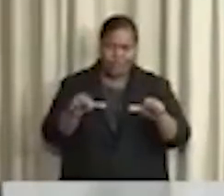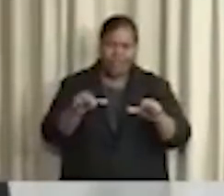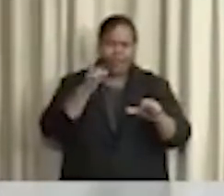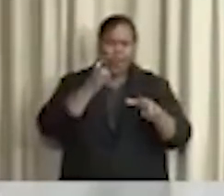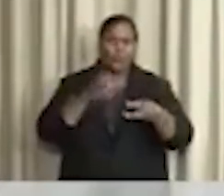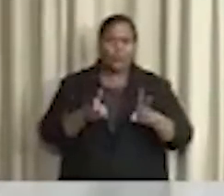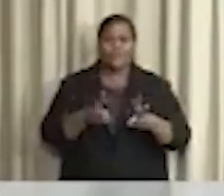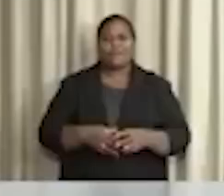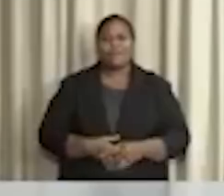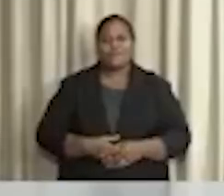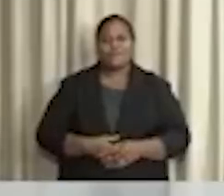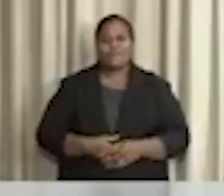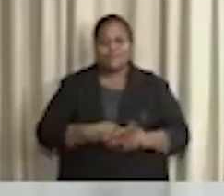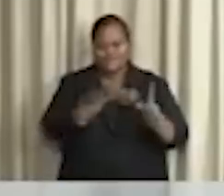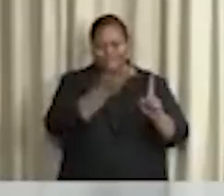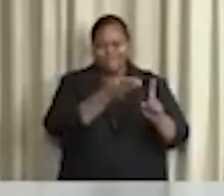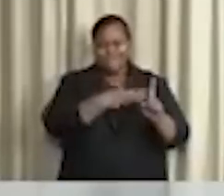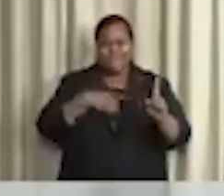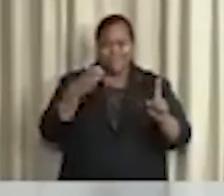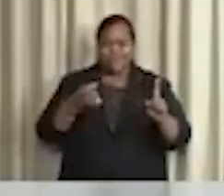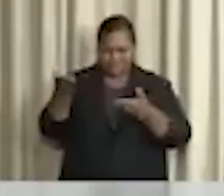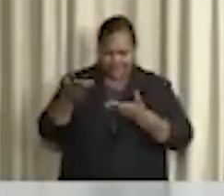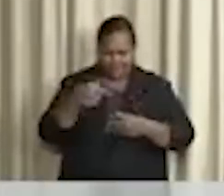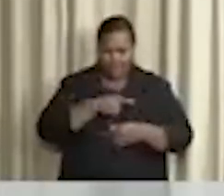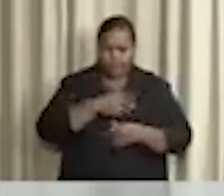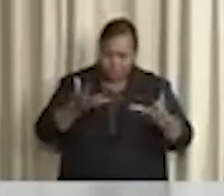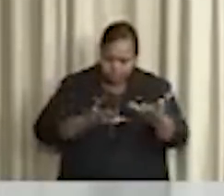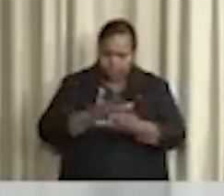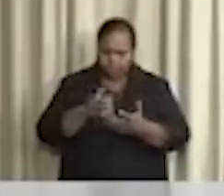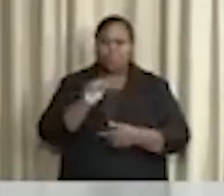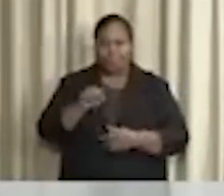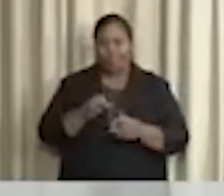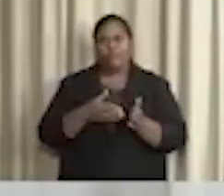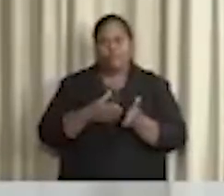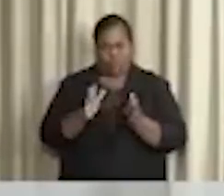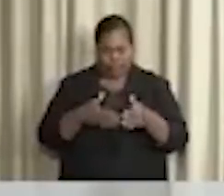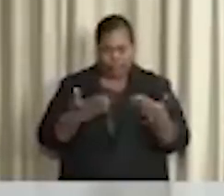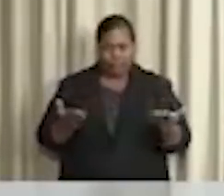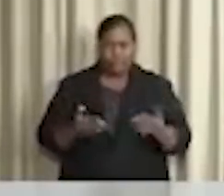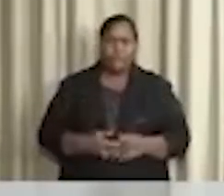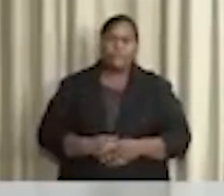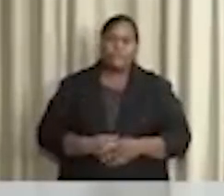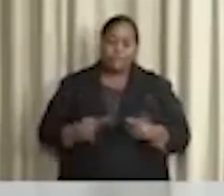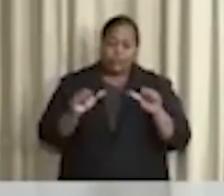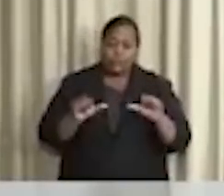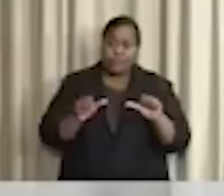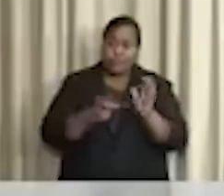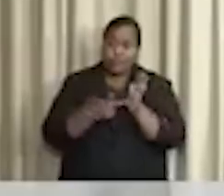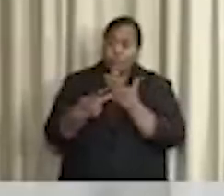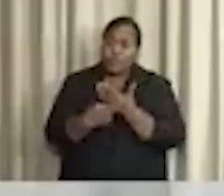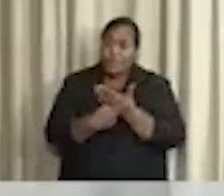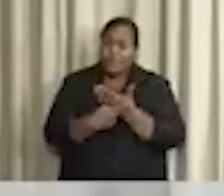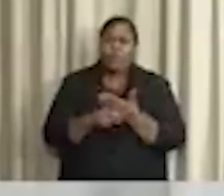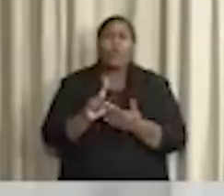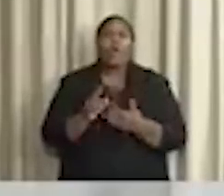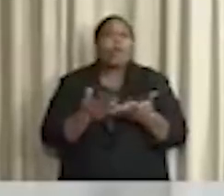Honorable Watim Rayalu. The nature-based coastal protection project will reduce